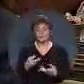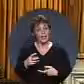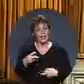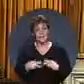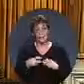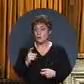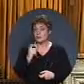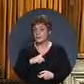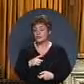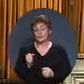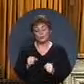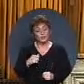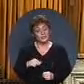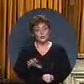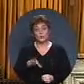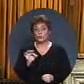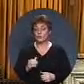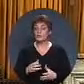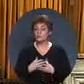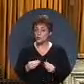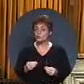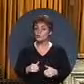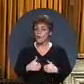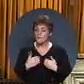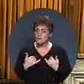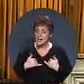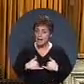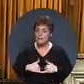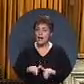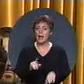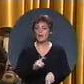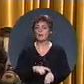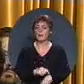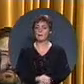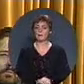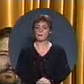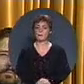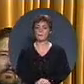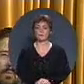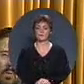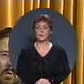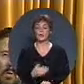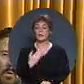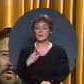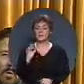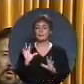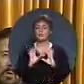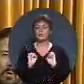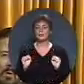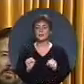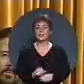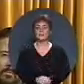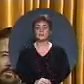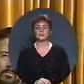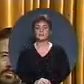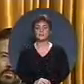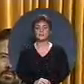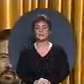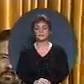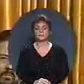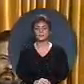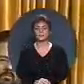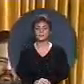Winnipeg South Centre. Thank you, Mr. Speaker. Mr. Speaker, despite being on different sides of the conflict